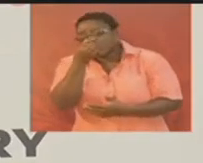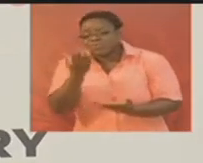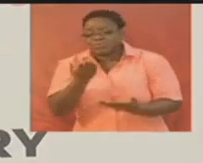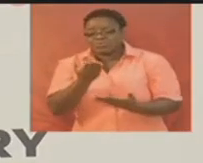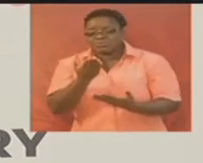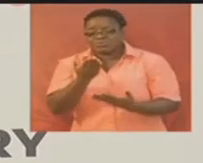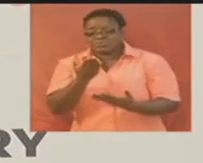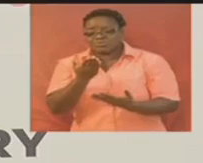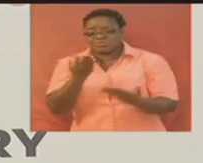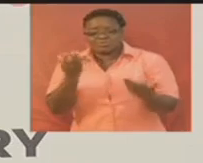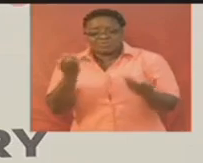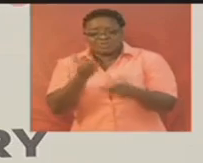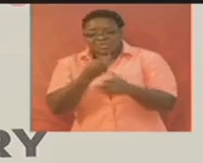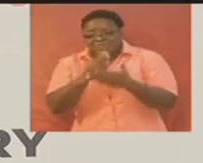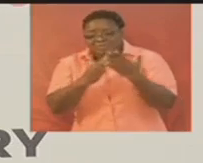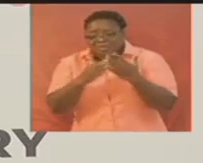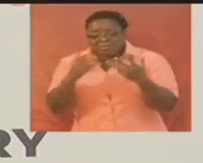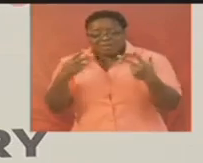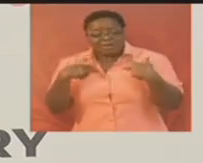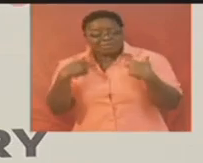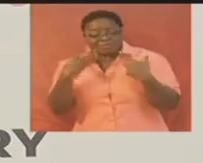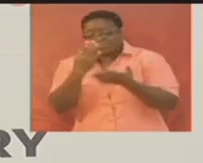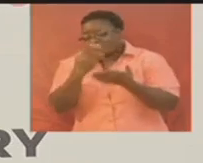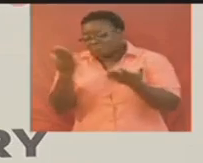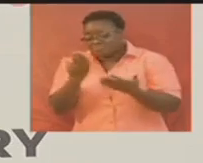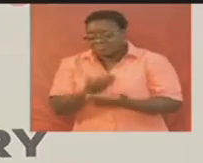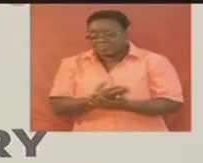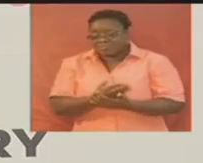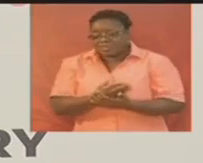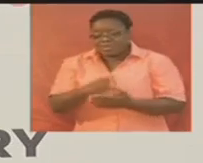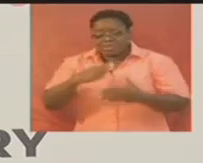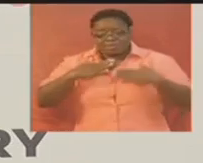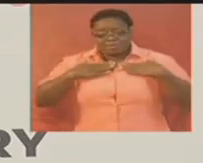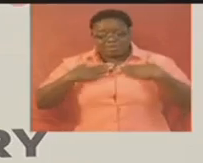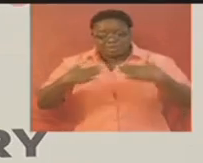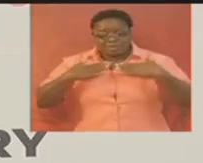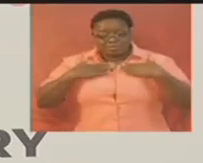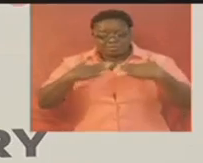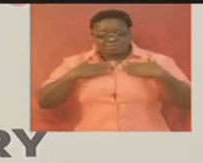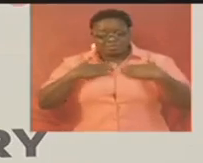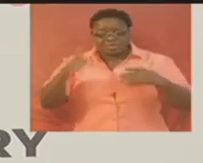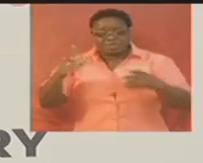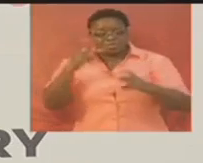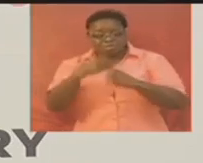of AVI, acute viral illness, or acute respiratory illness, or severe